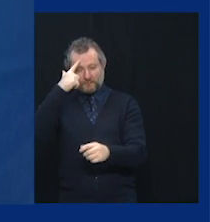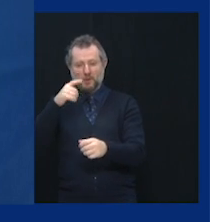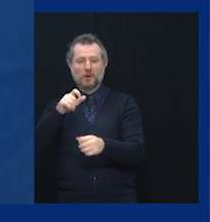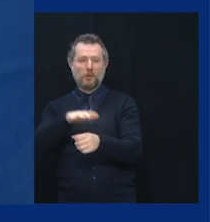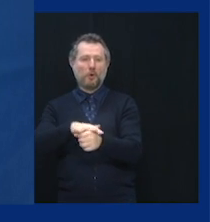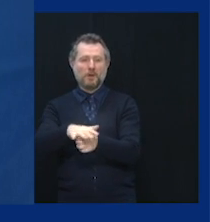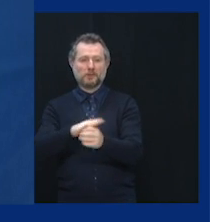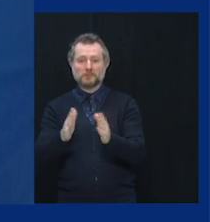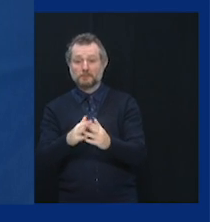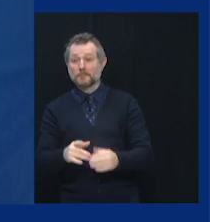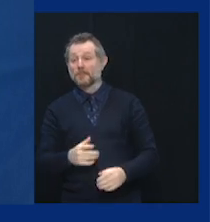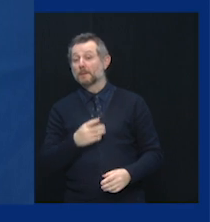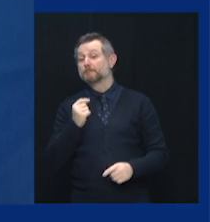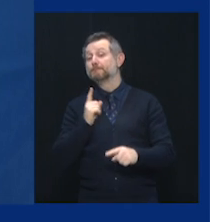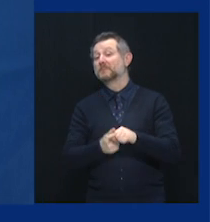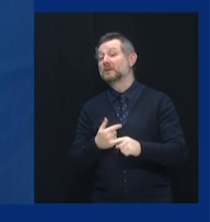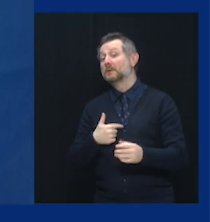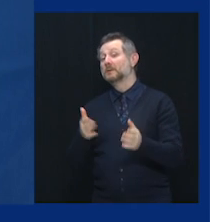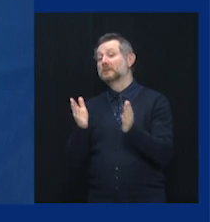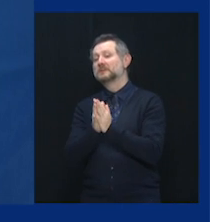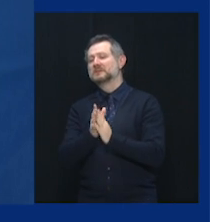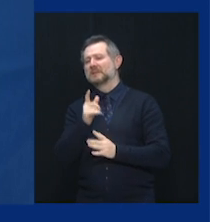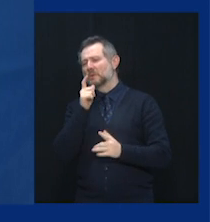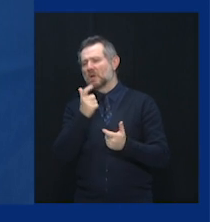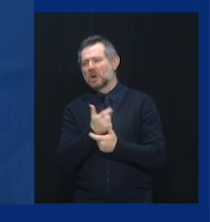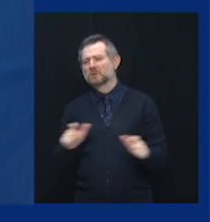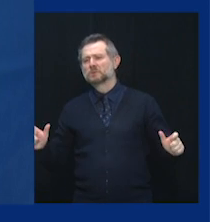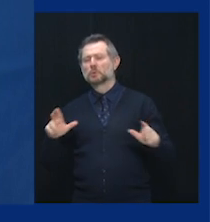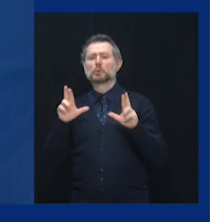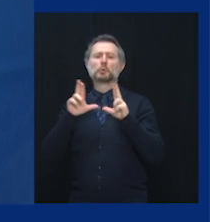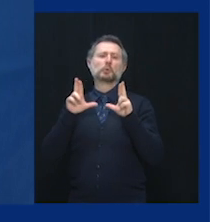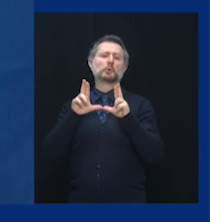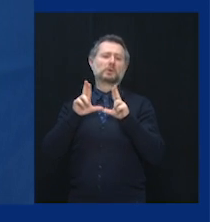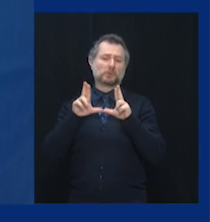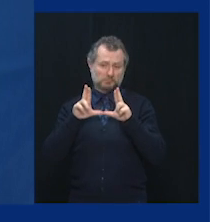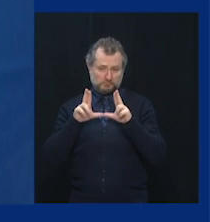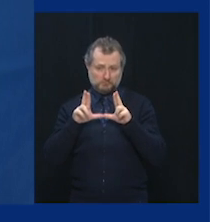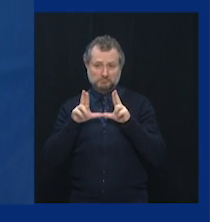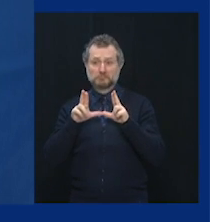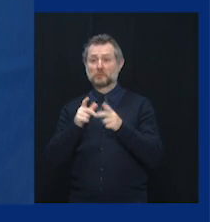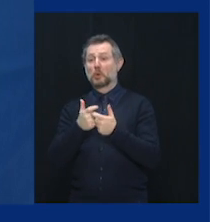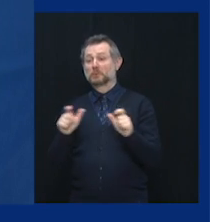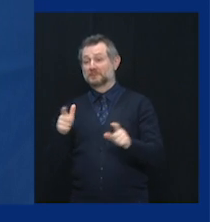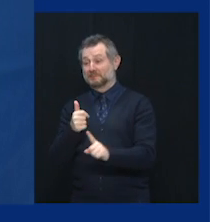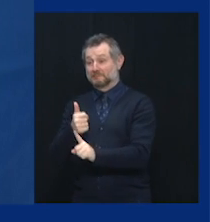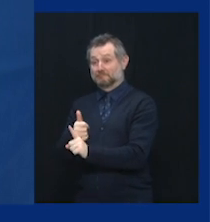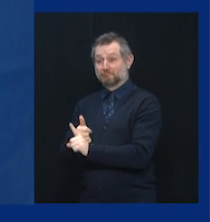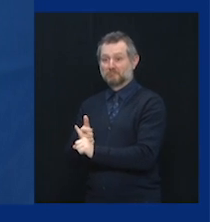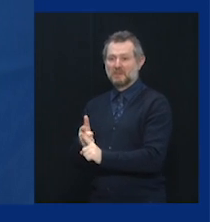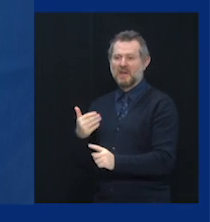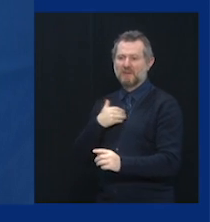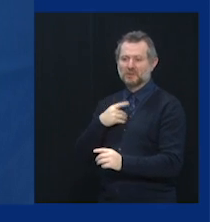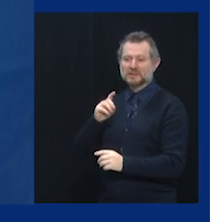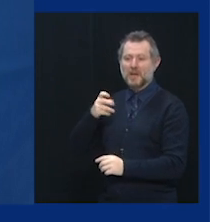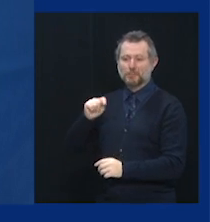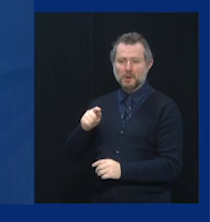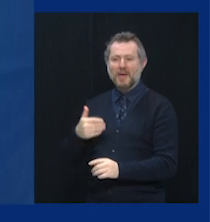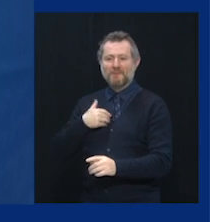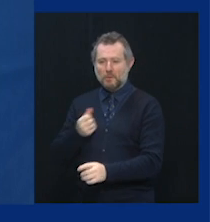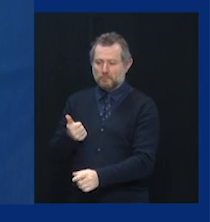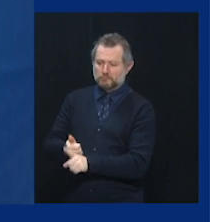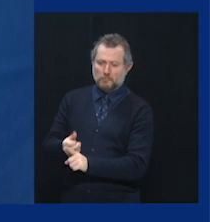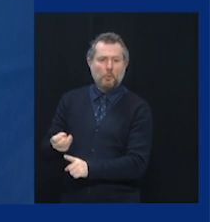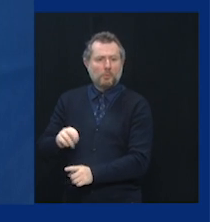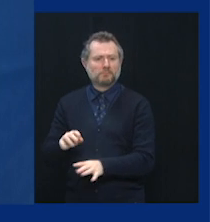asking the large unions, large forces to self-administer. So the city and the county don't even have to do